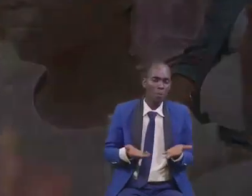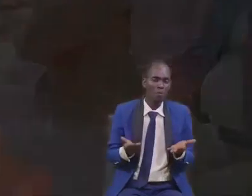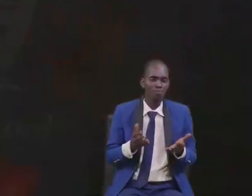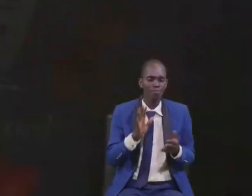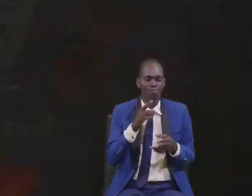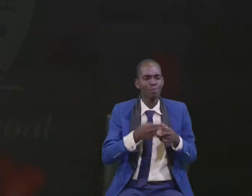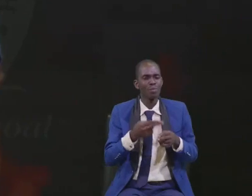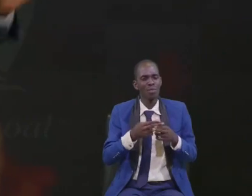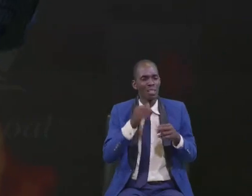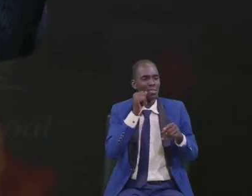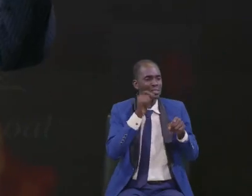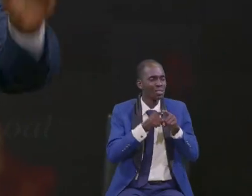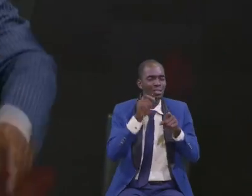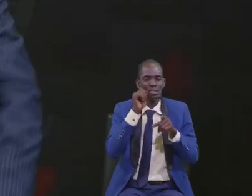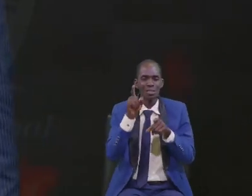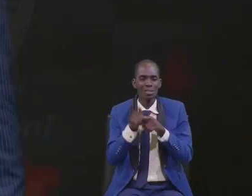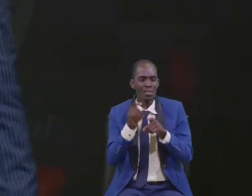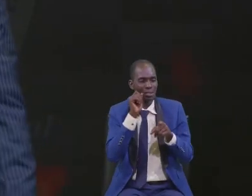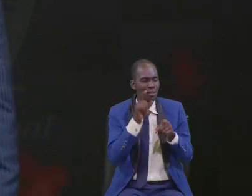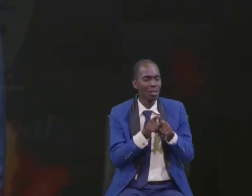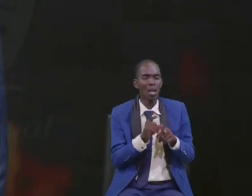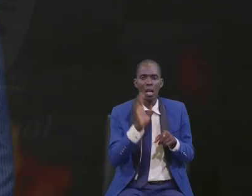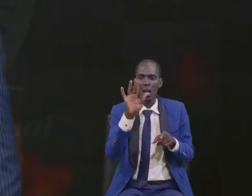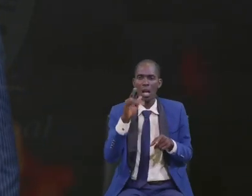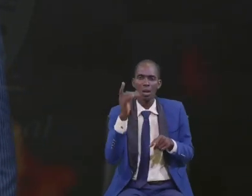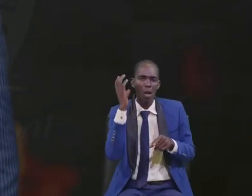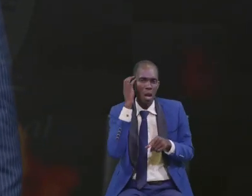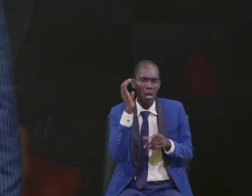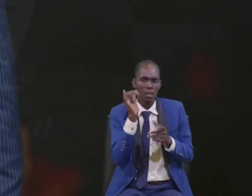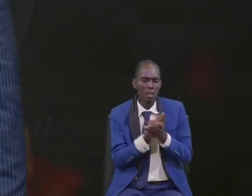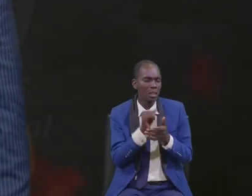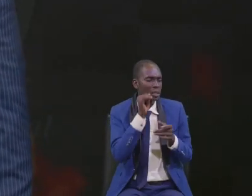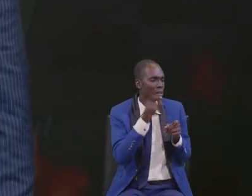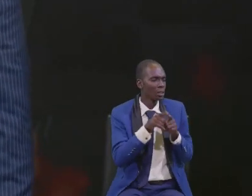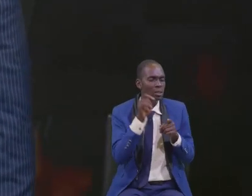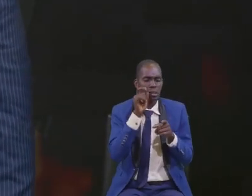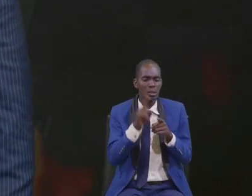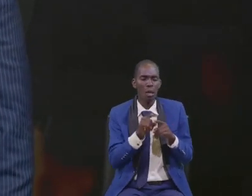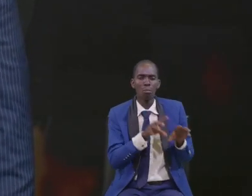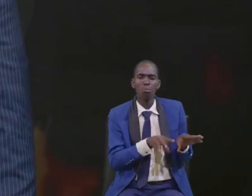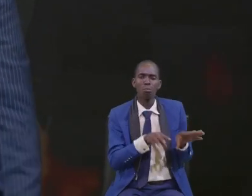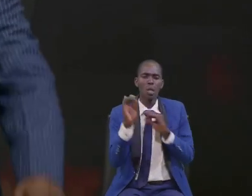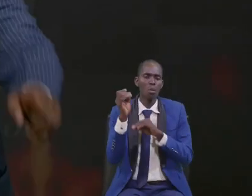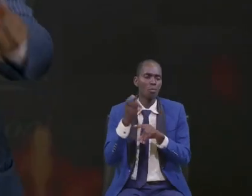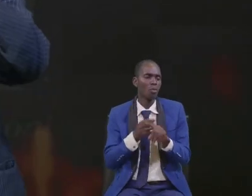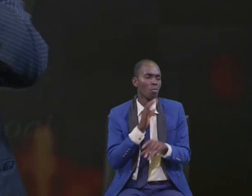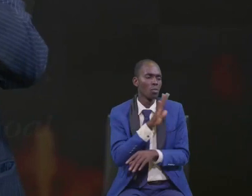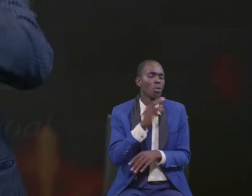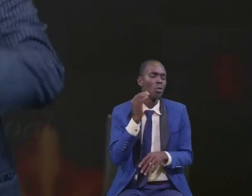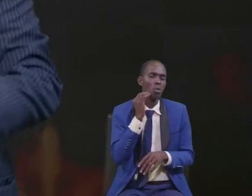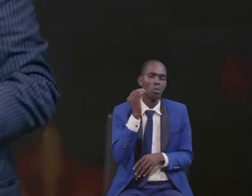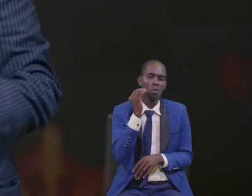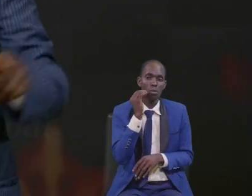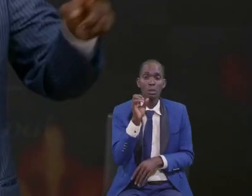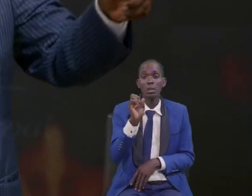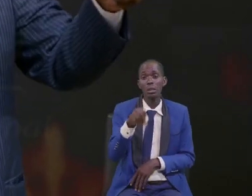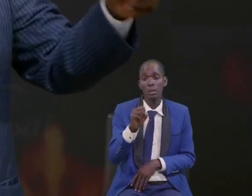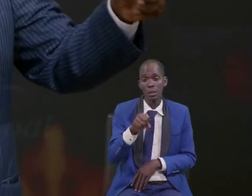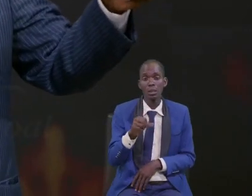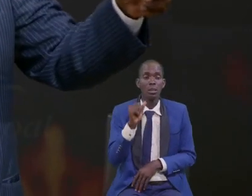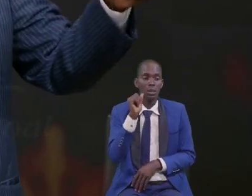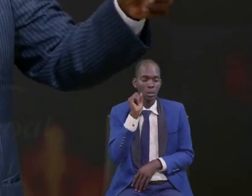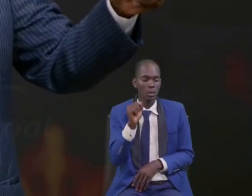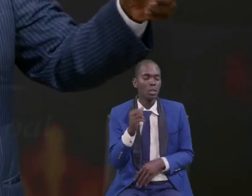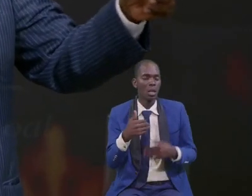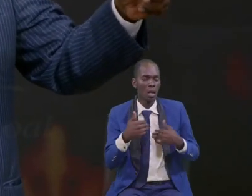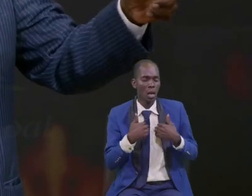so-and-so has packed out of her home. Yes, she had trial in that home, but she was not able to stand.